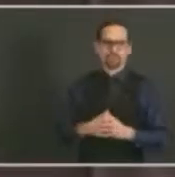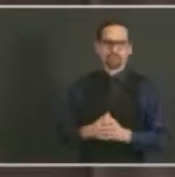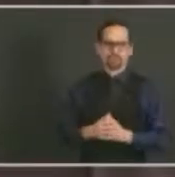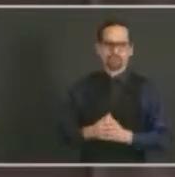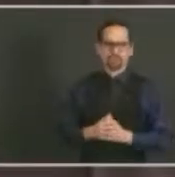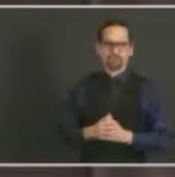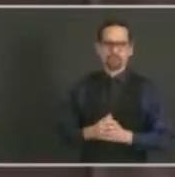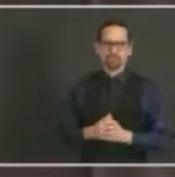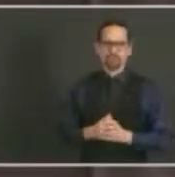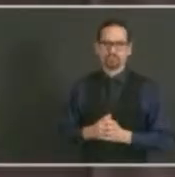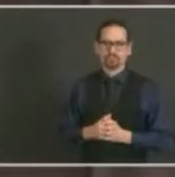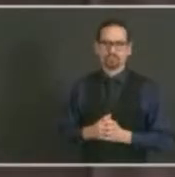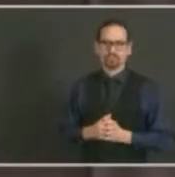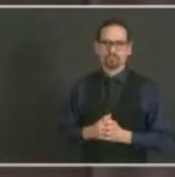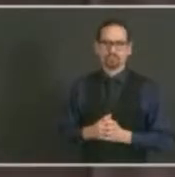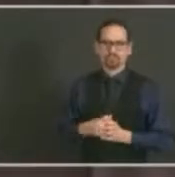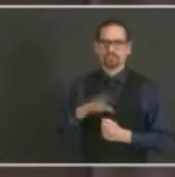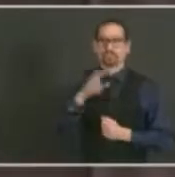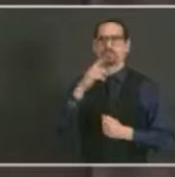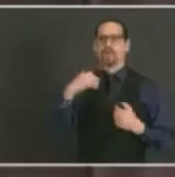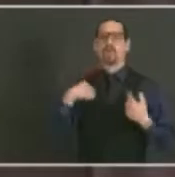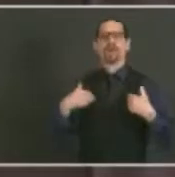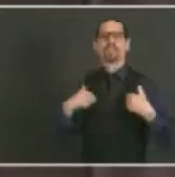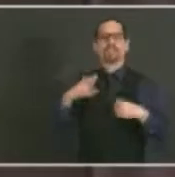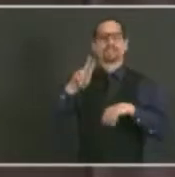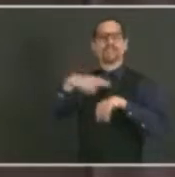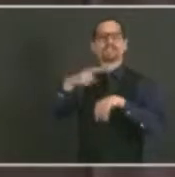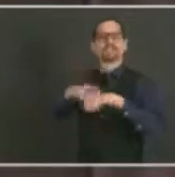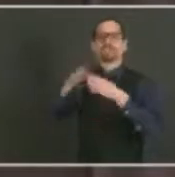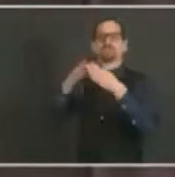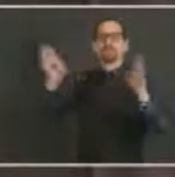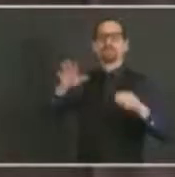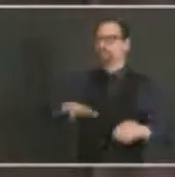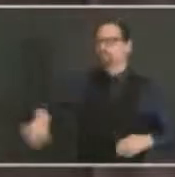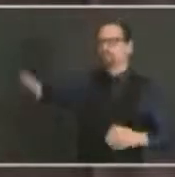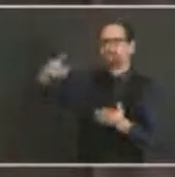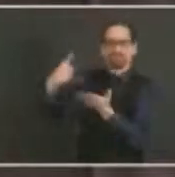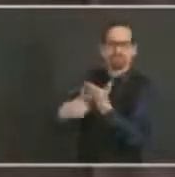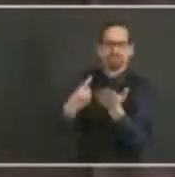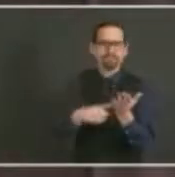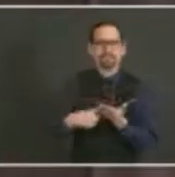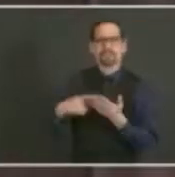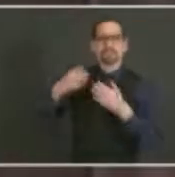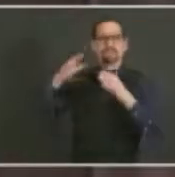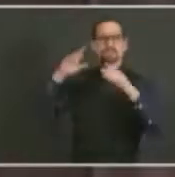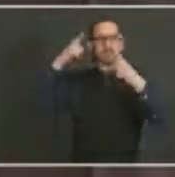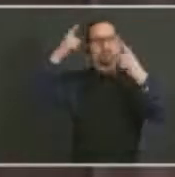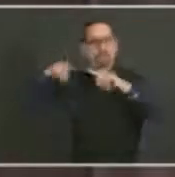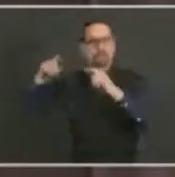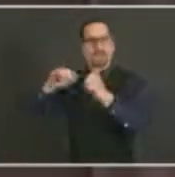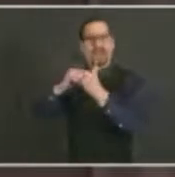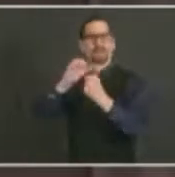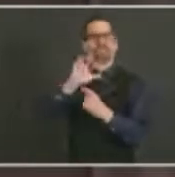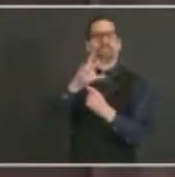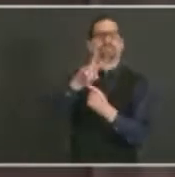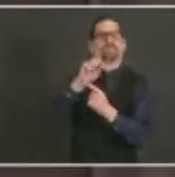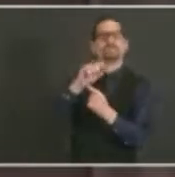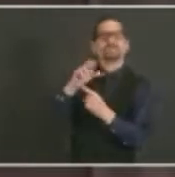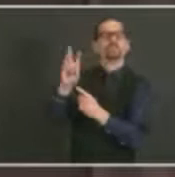agreements in terms of the way that the pharmacies are working, and that the states that are,